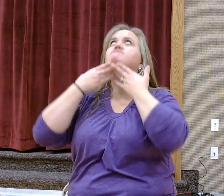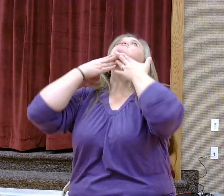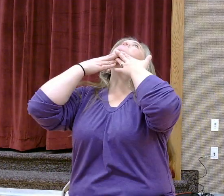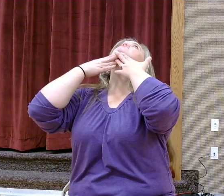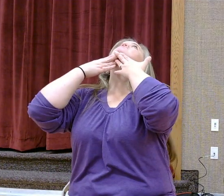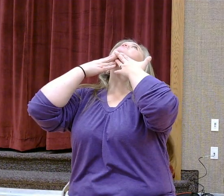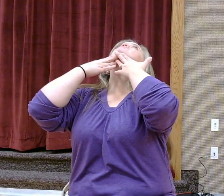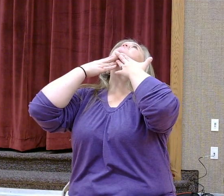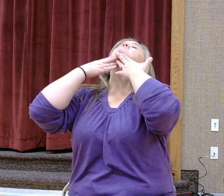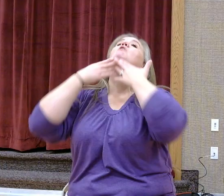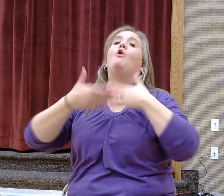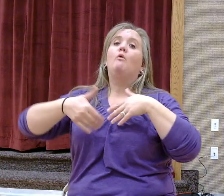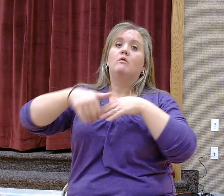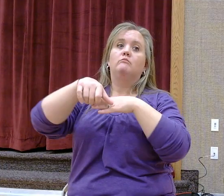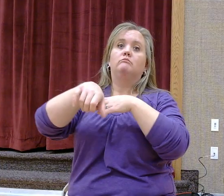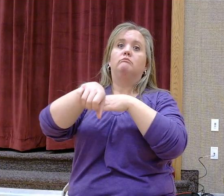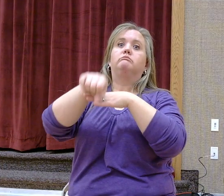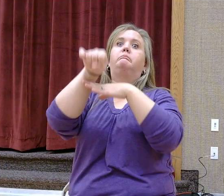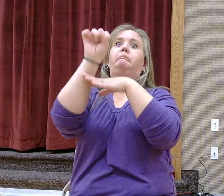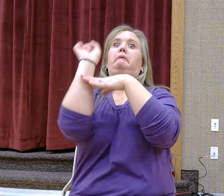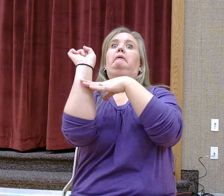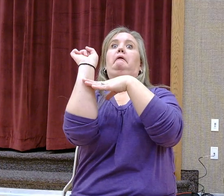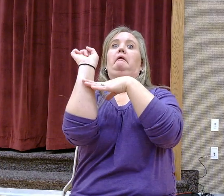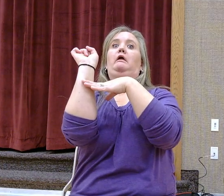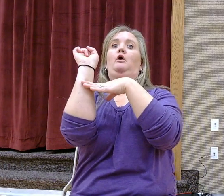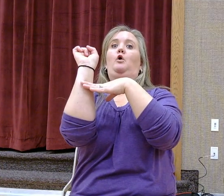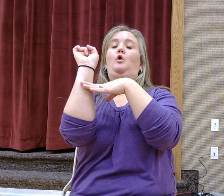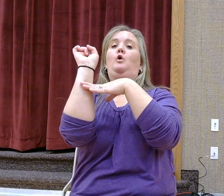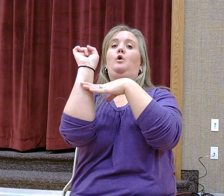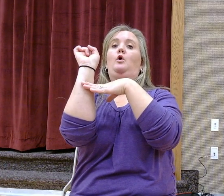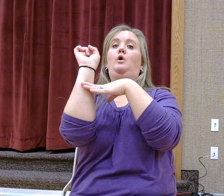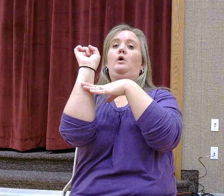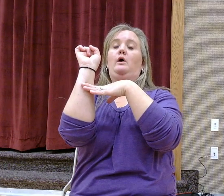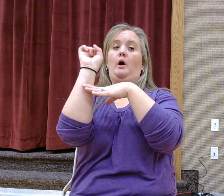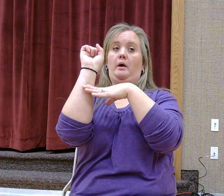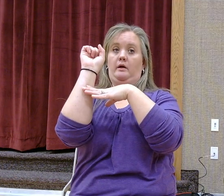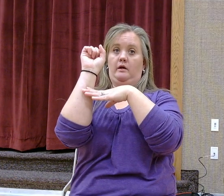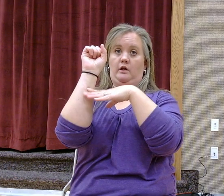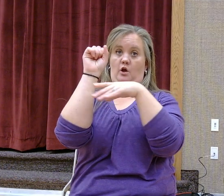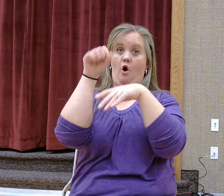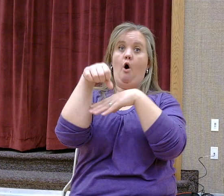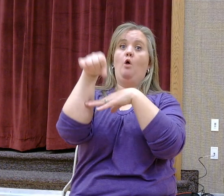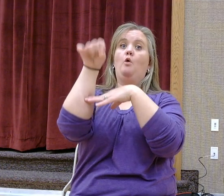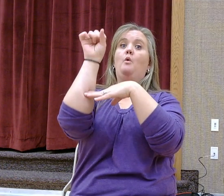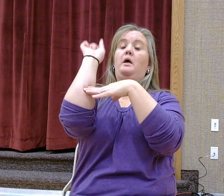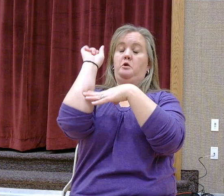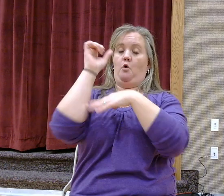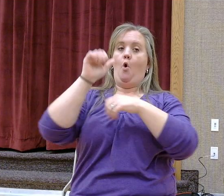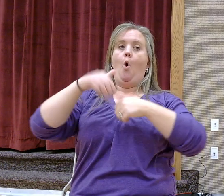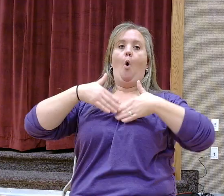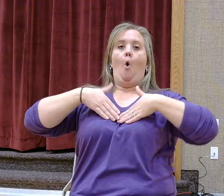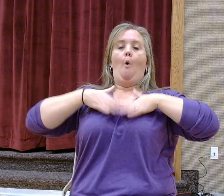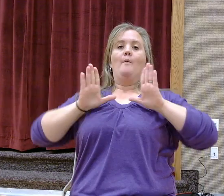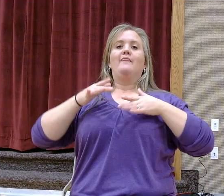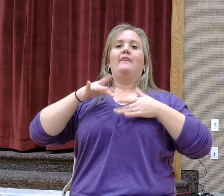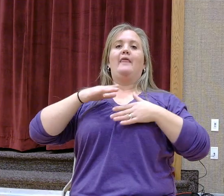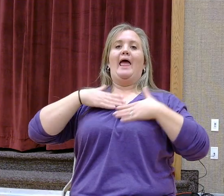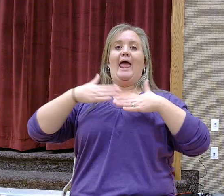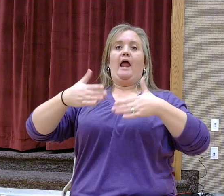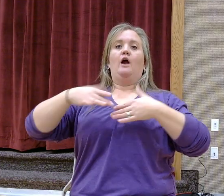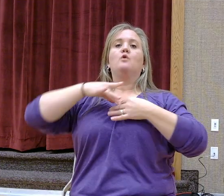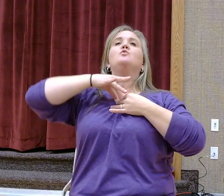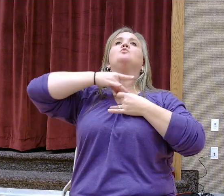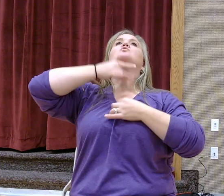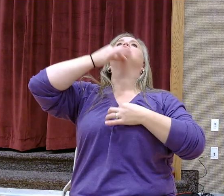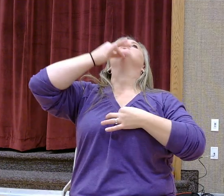far? Sorry. Do you have to tip their chin like way far back? To open the airway as much as possible. Now, if you breathe on